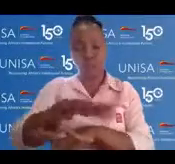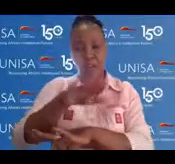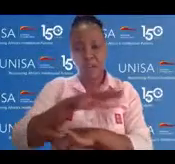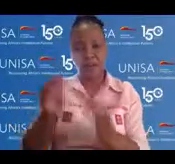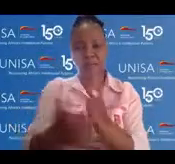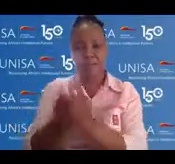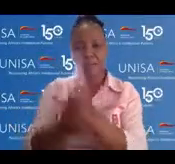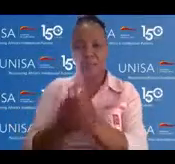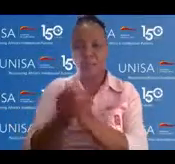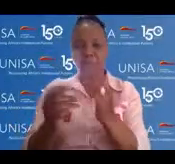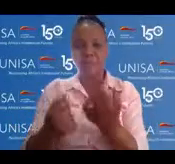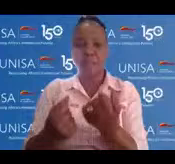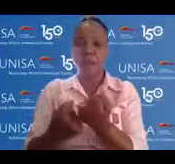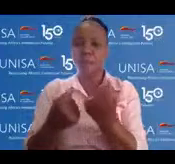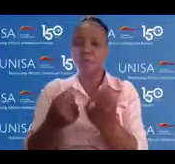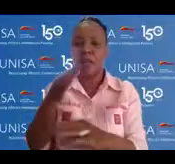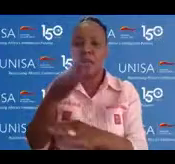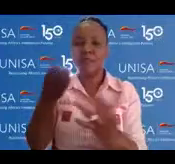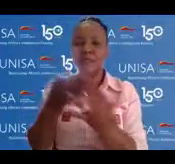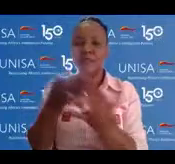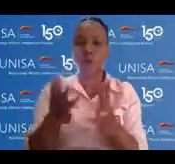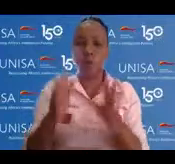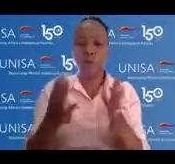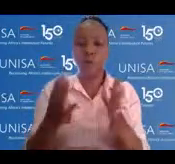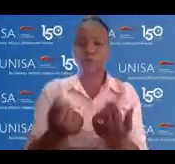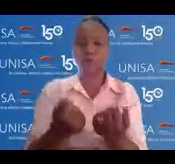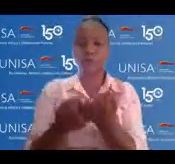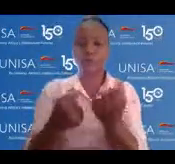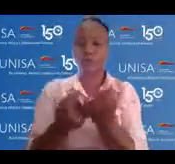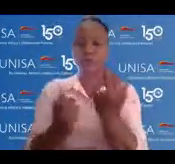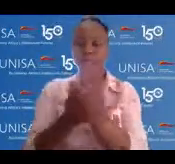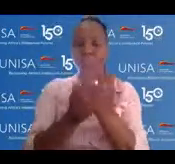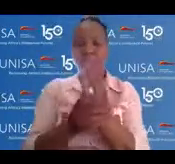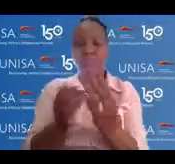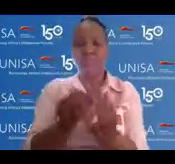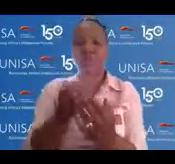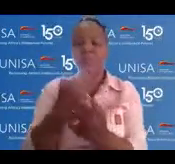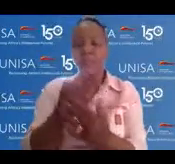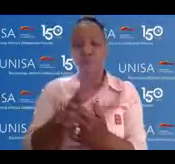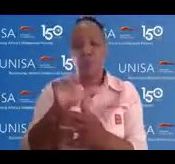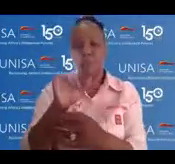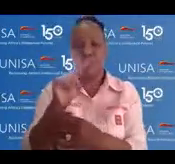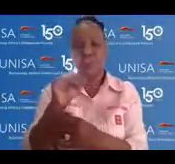how do you access it? Thank you so much, Lindiwe. Let me hand over to you. Thanks, Lindiwe.